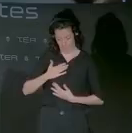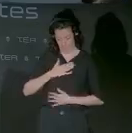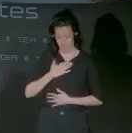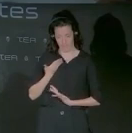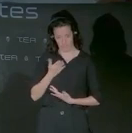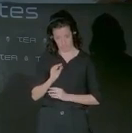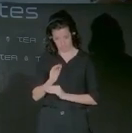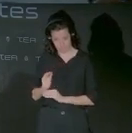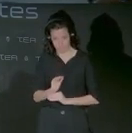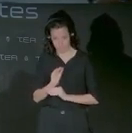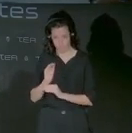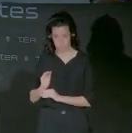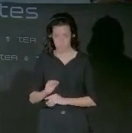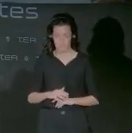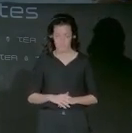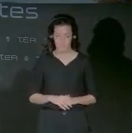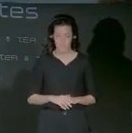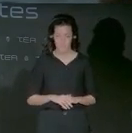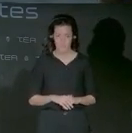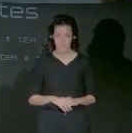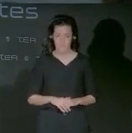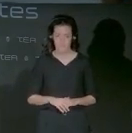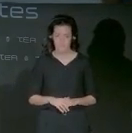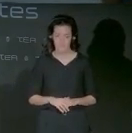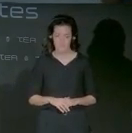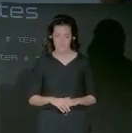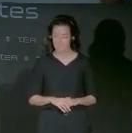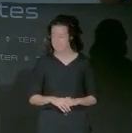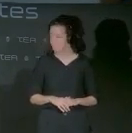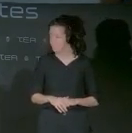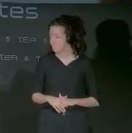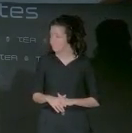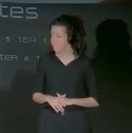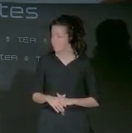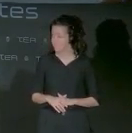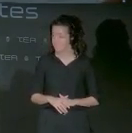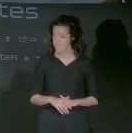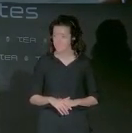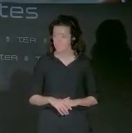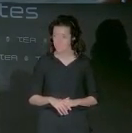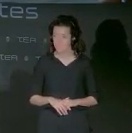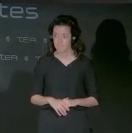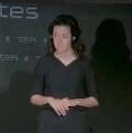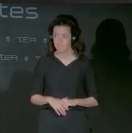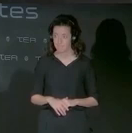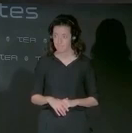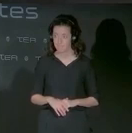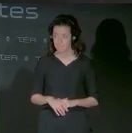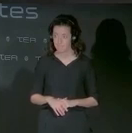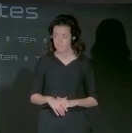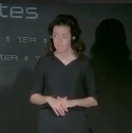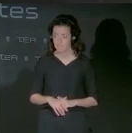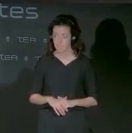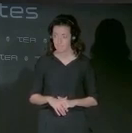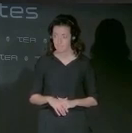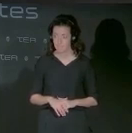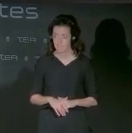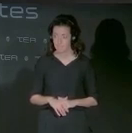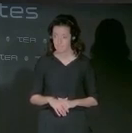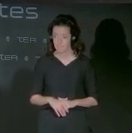that, I think we've been through a couple of years where there has been a lot of